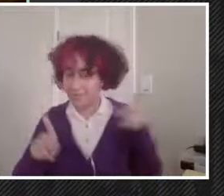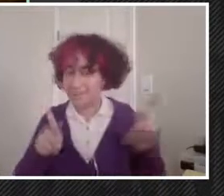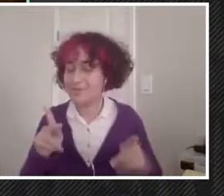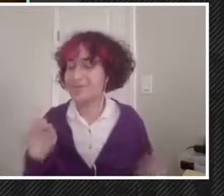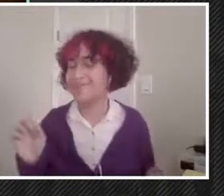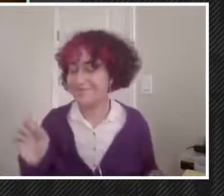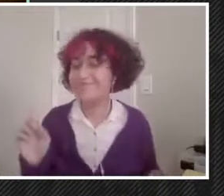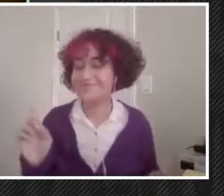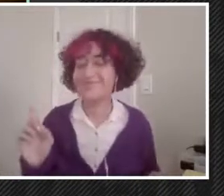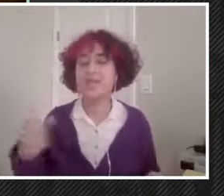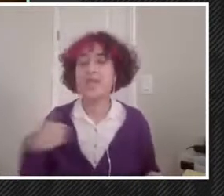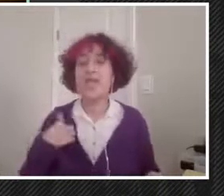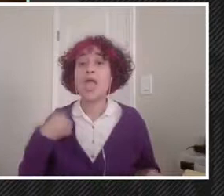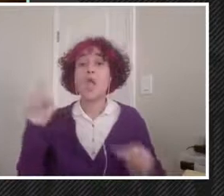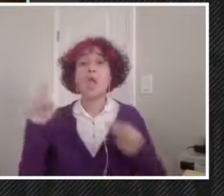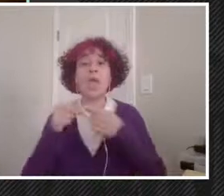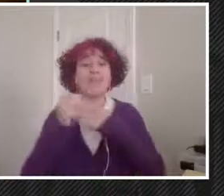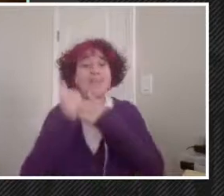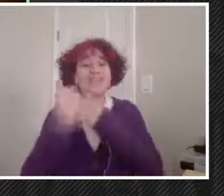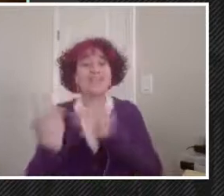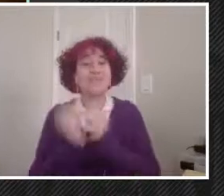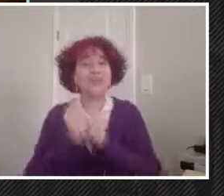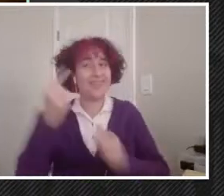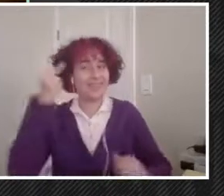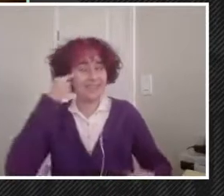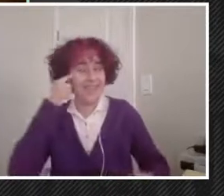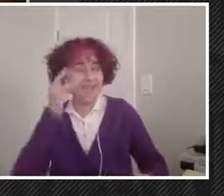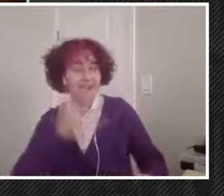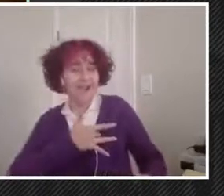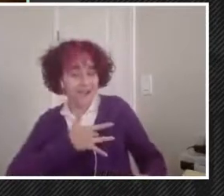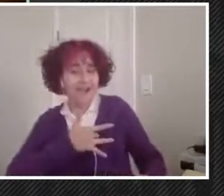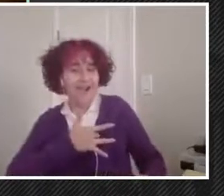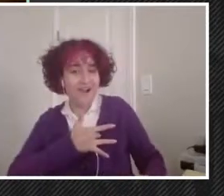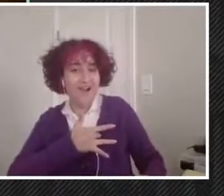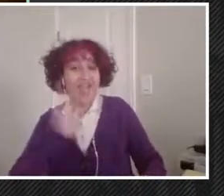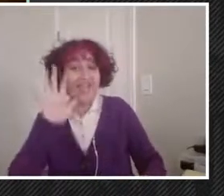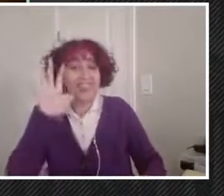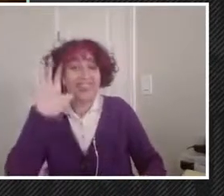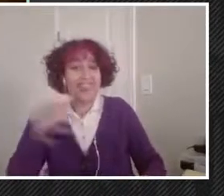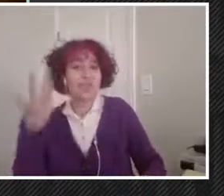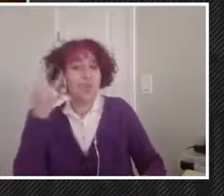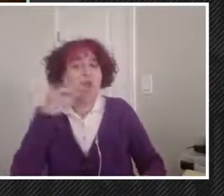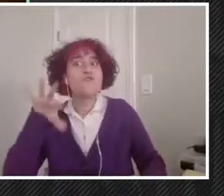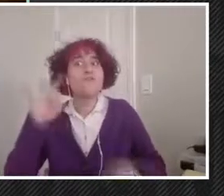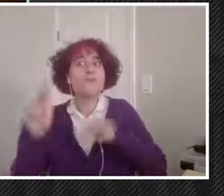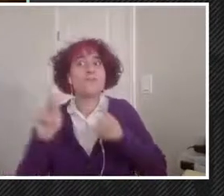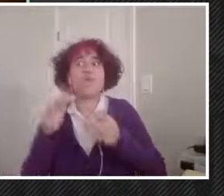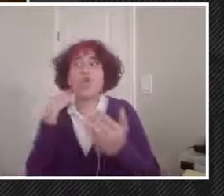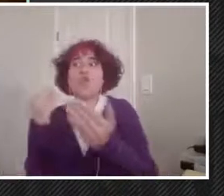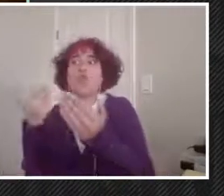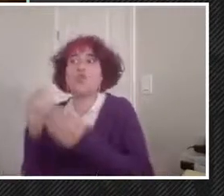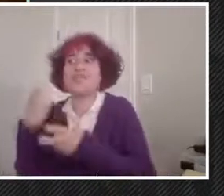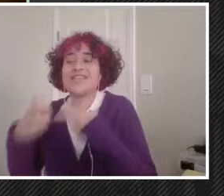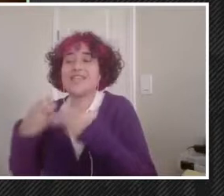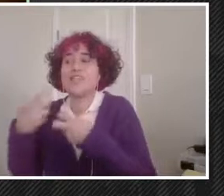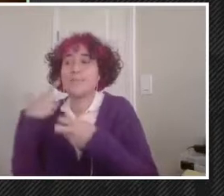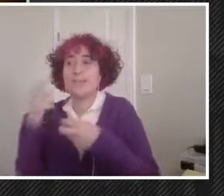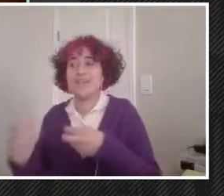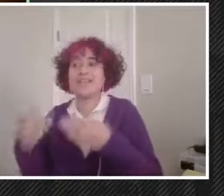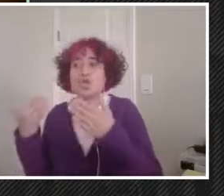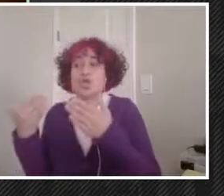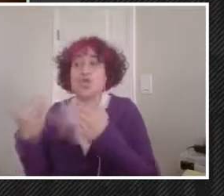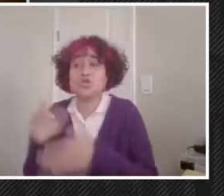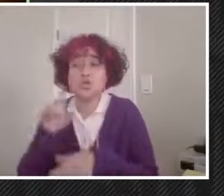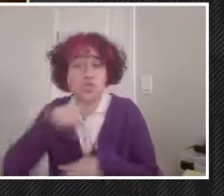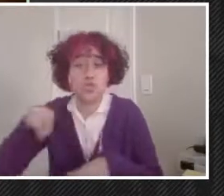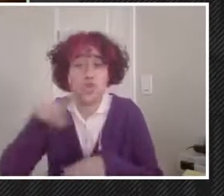in mind, right? And that's why you get people closest to the issue, because the closer you are to the issue, the more your heart connects to it.